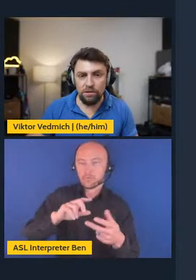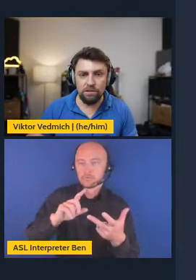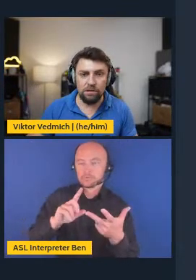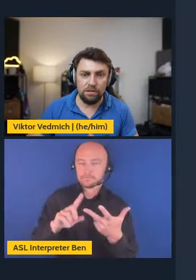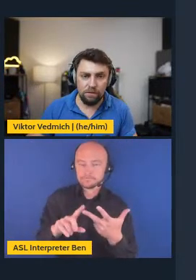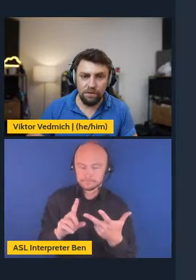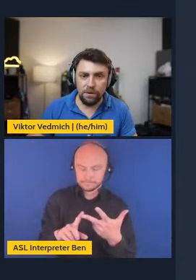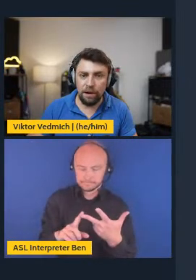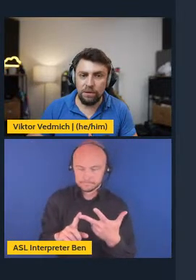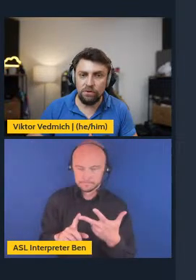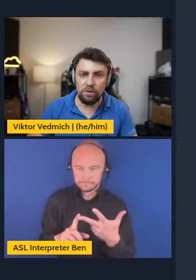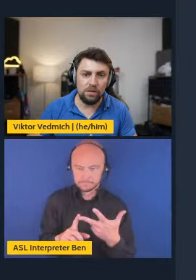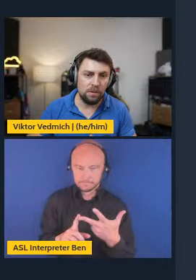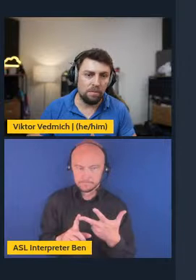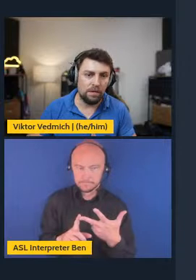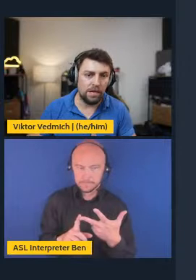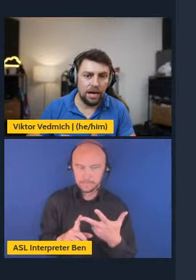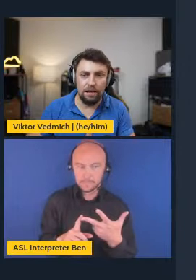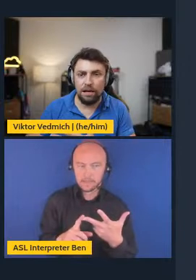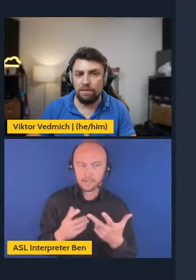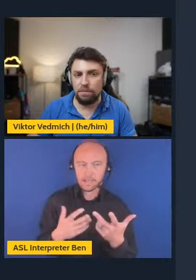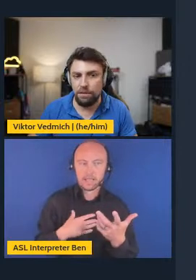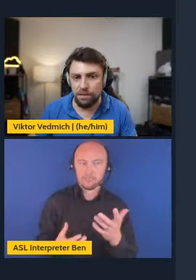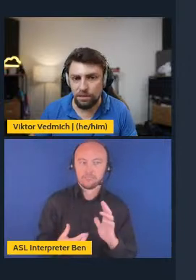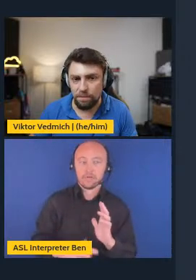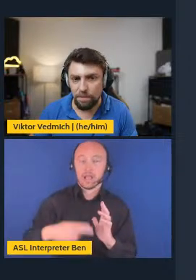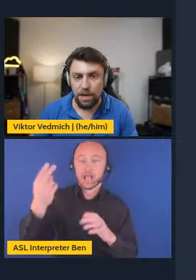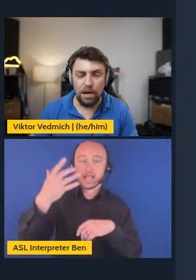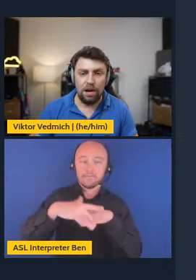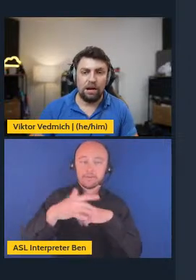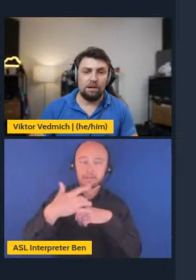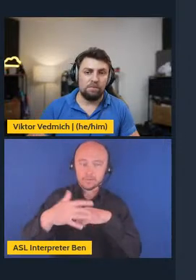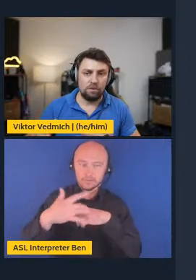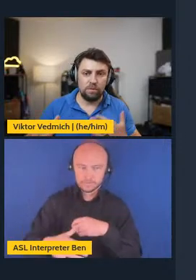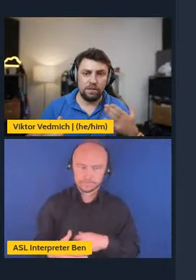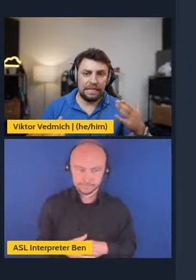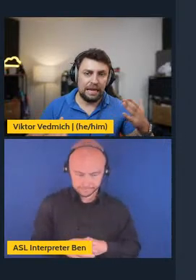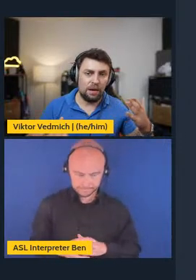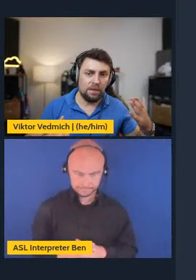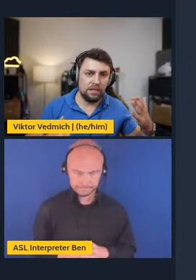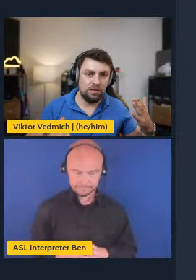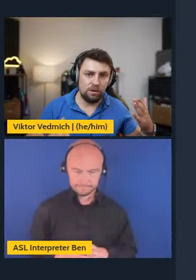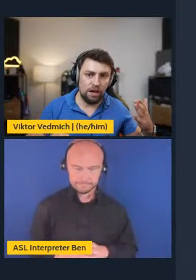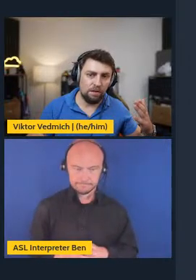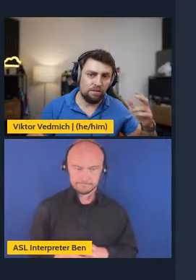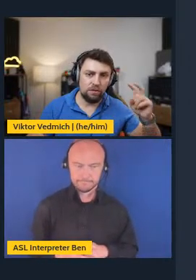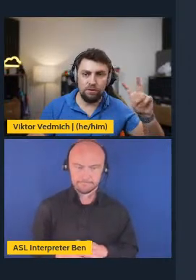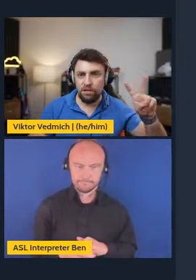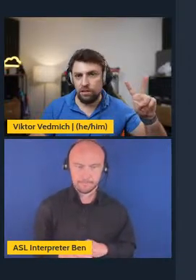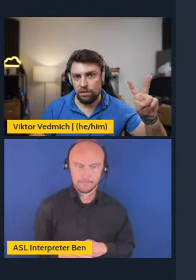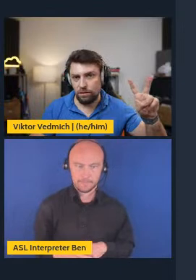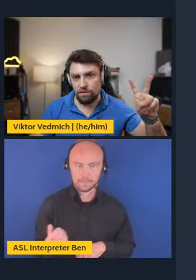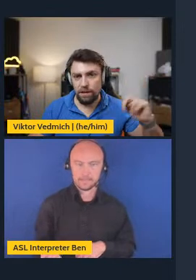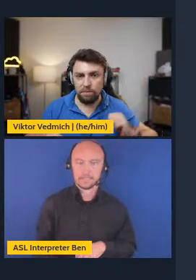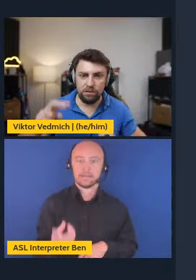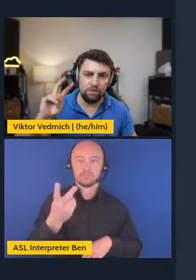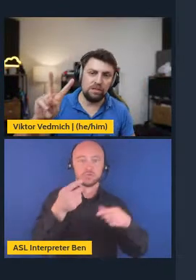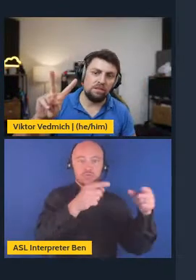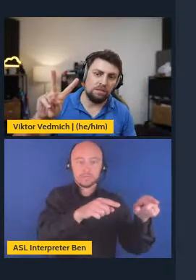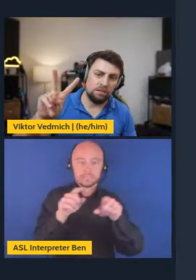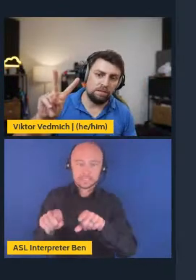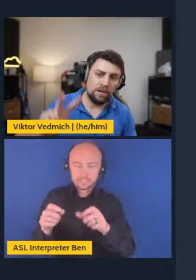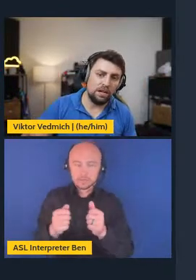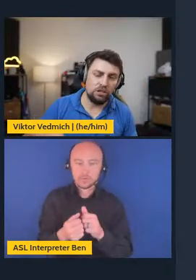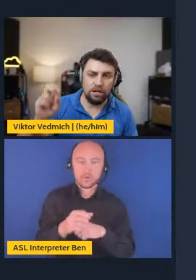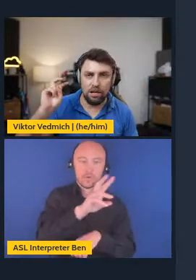And the first requirement for me, it will be high availability. So it means like I will need to have 2 instances of web, 2